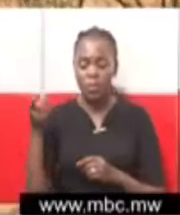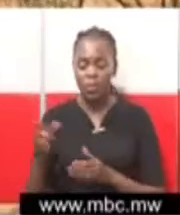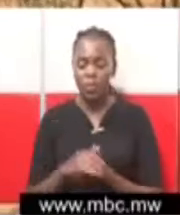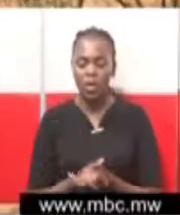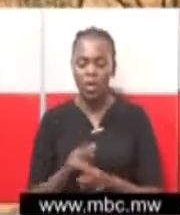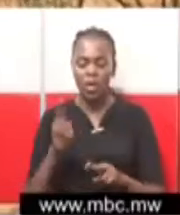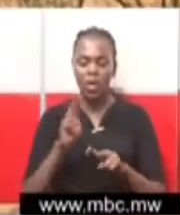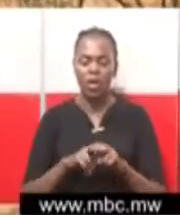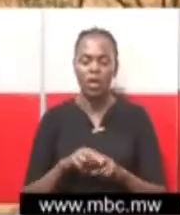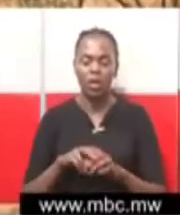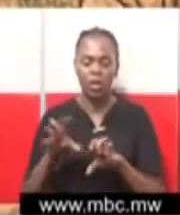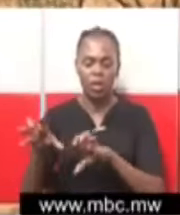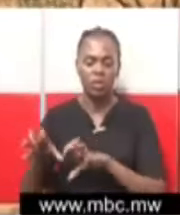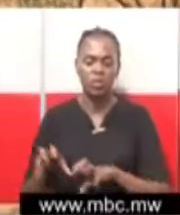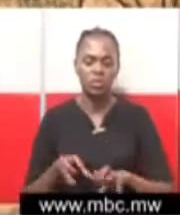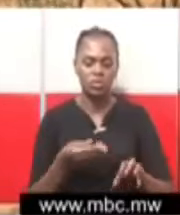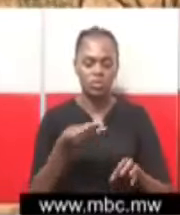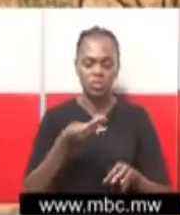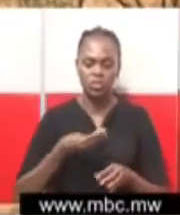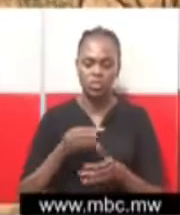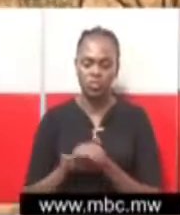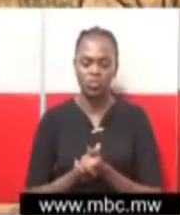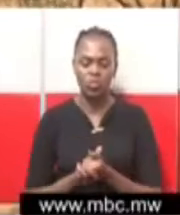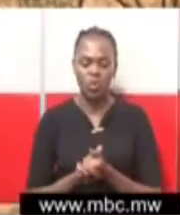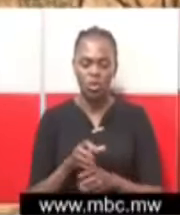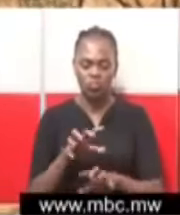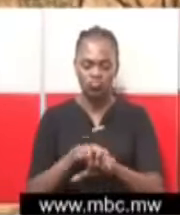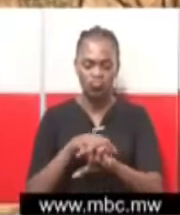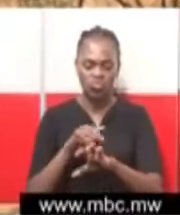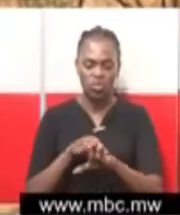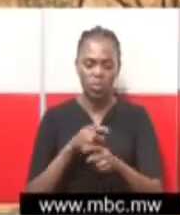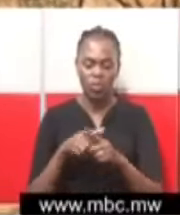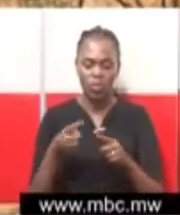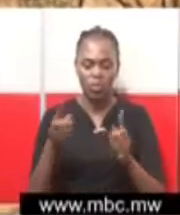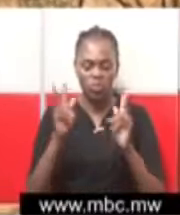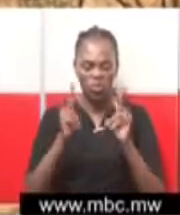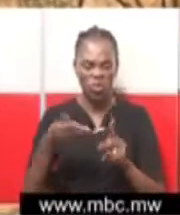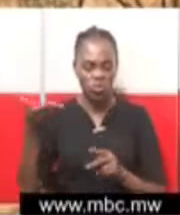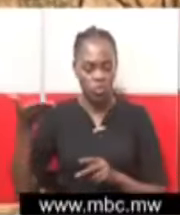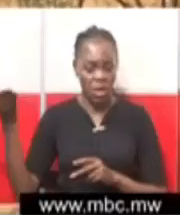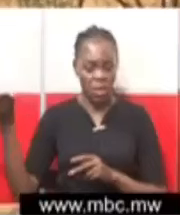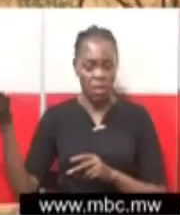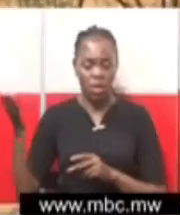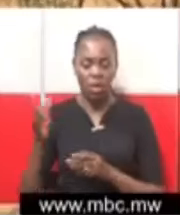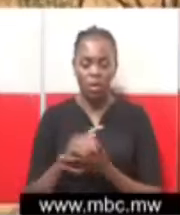acquired some assets like livestock, and some are in the